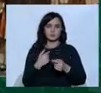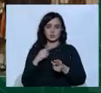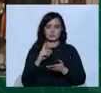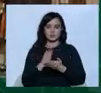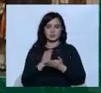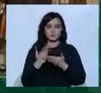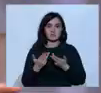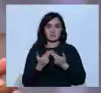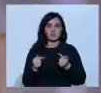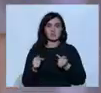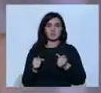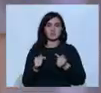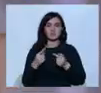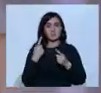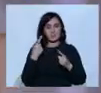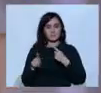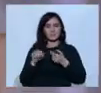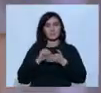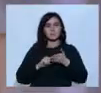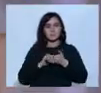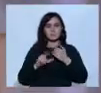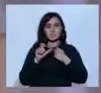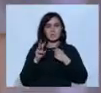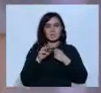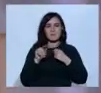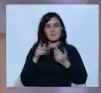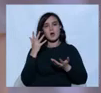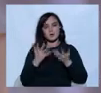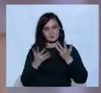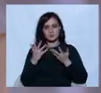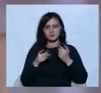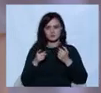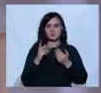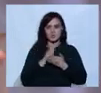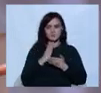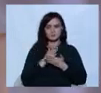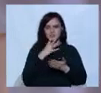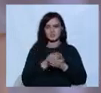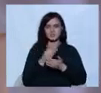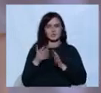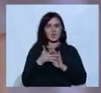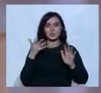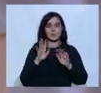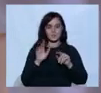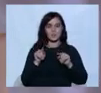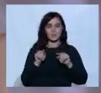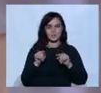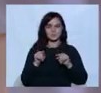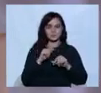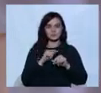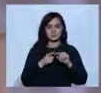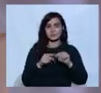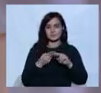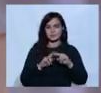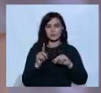villain? Is he the bad guy? Many people in history have thought so, and in fact, this play has been used to